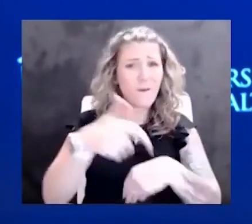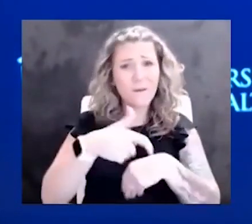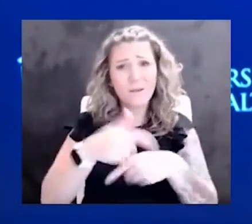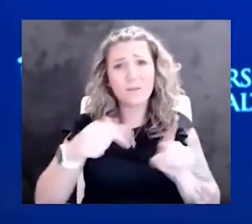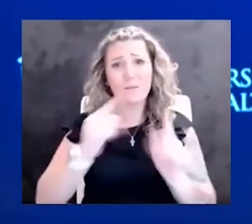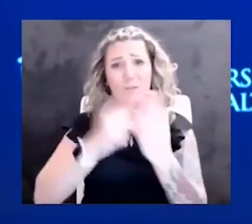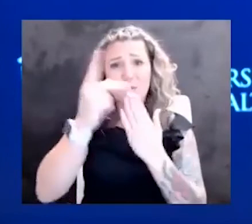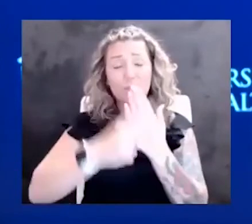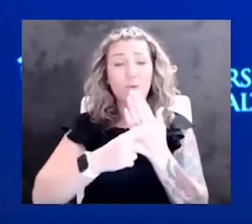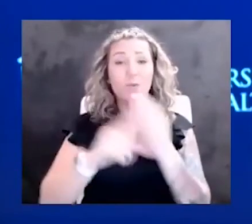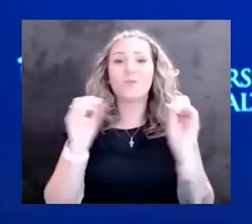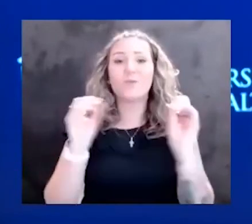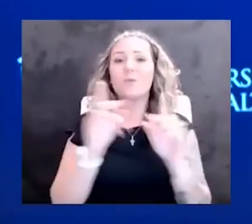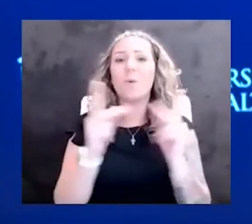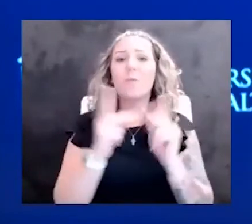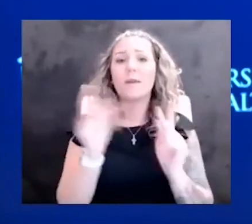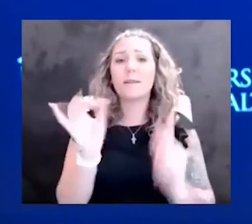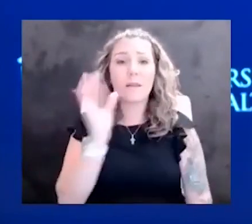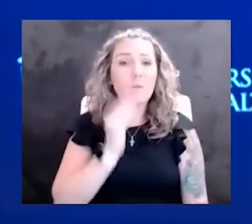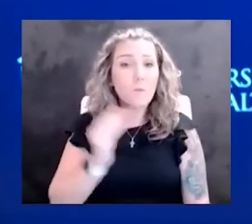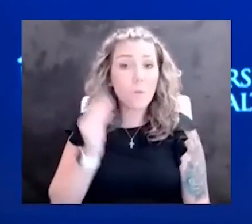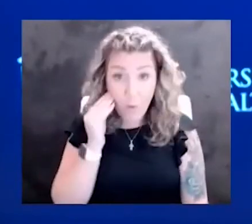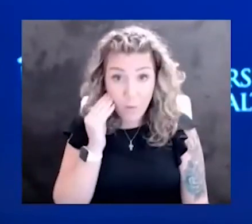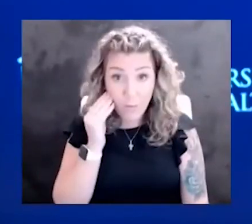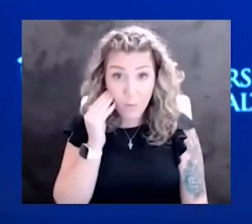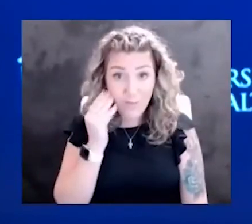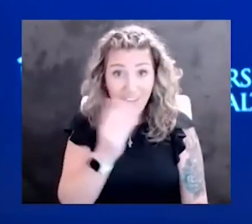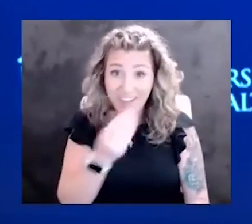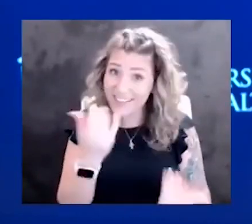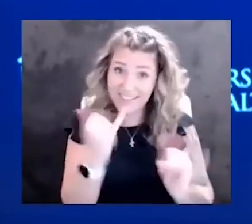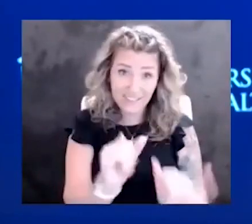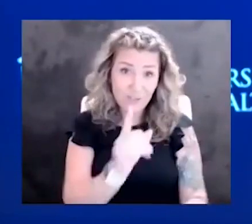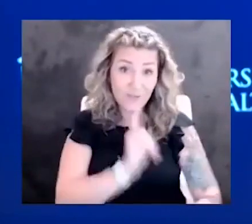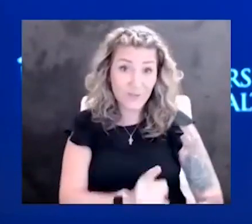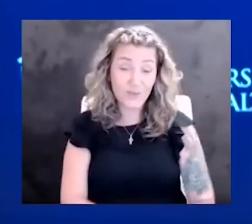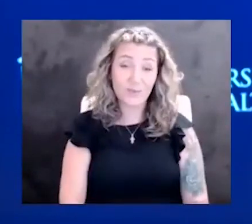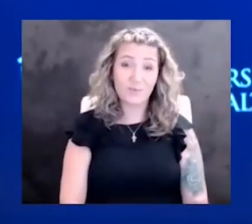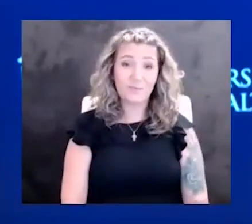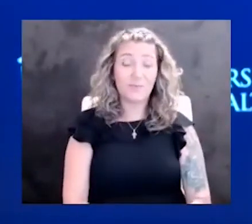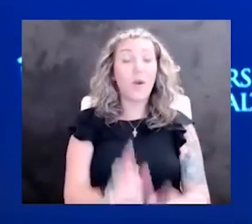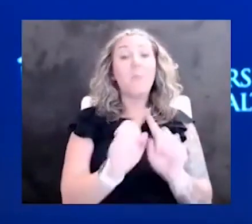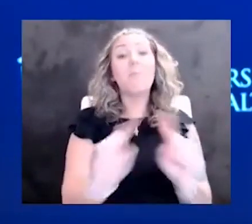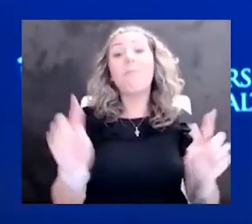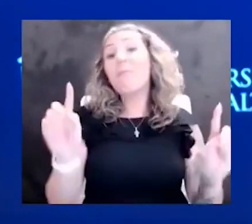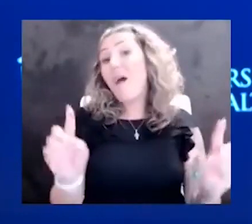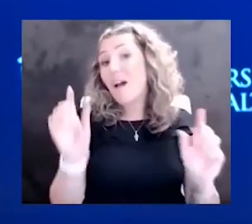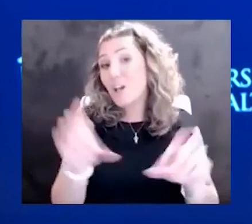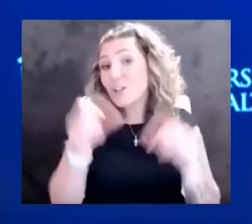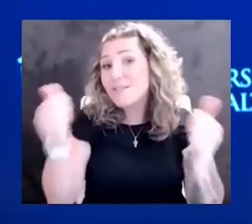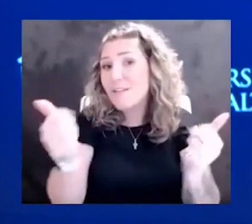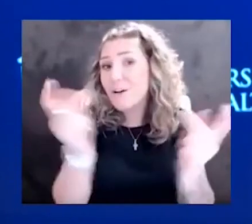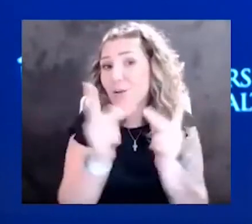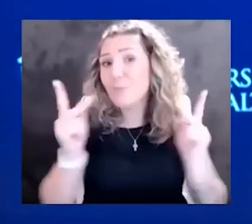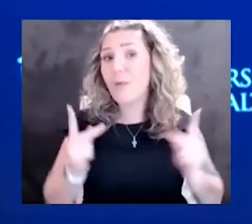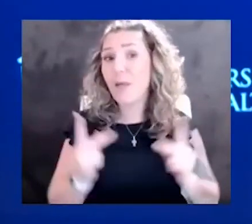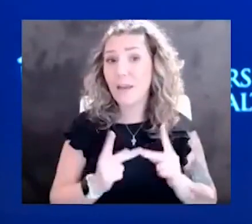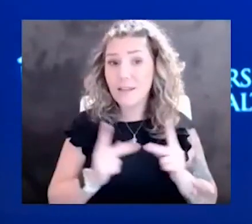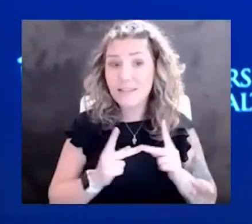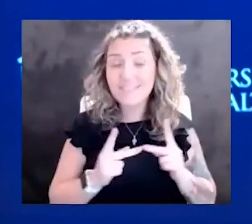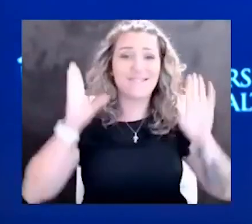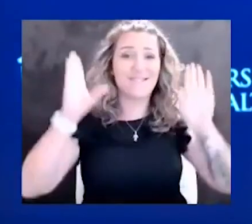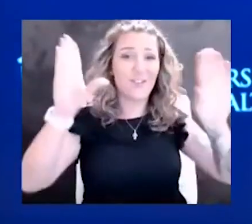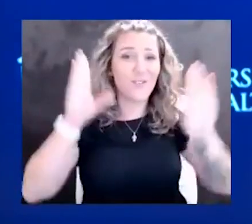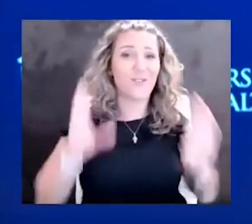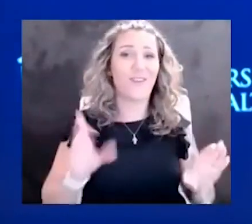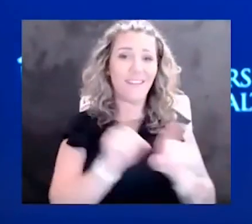place like home. And that's still true. But there are other places that are great too.